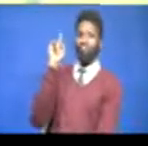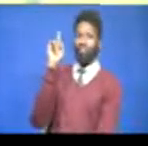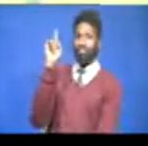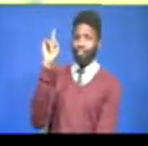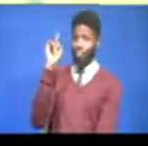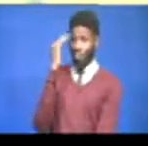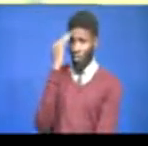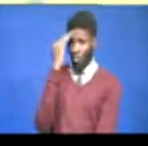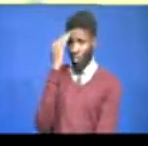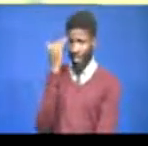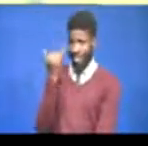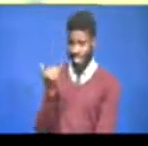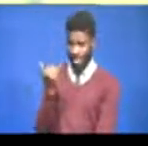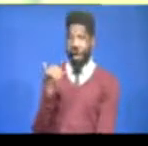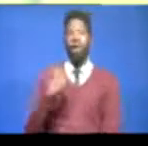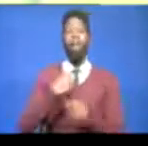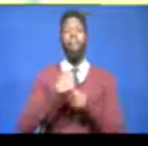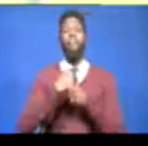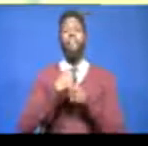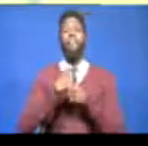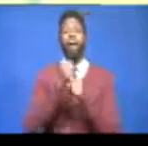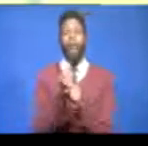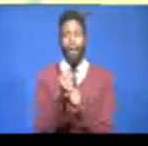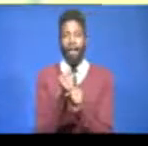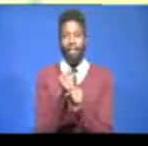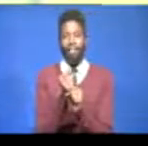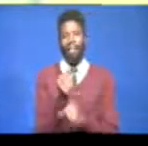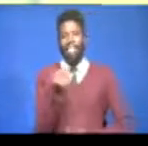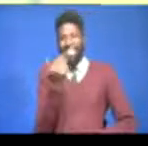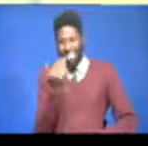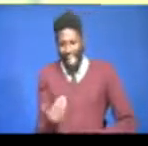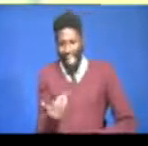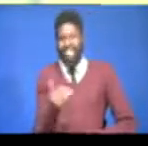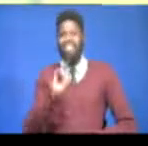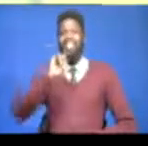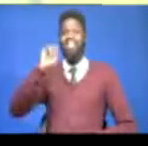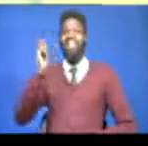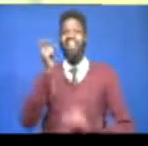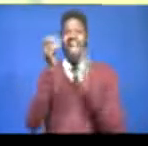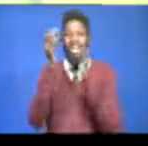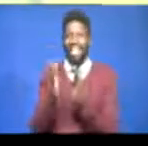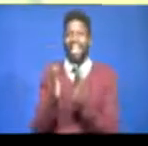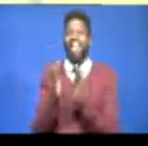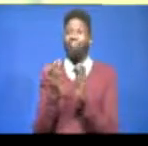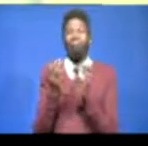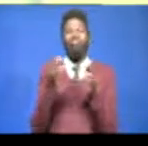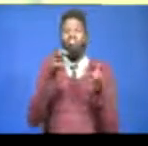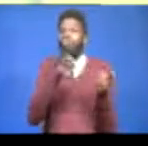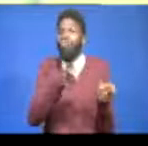making the child of a simple Kenyan to be the president of Kenya.